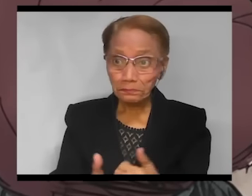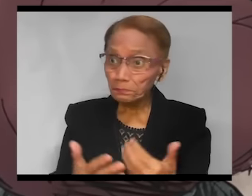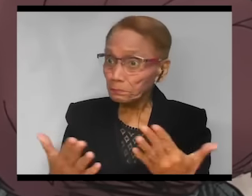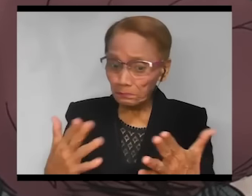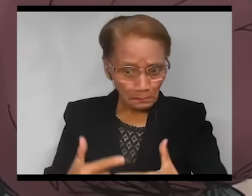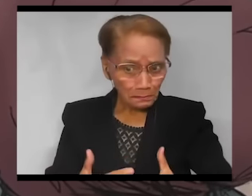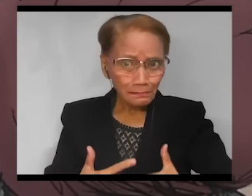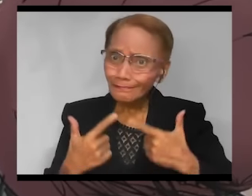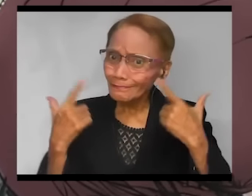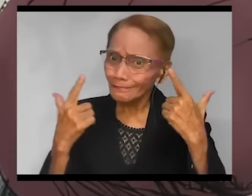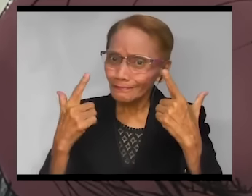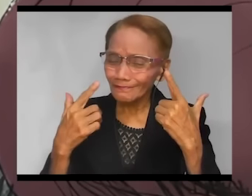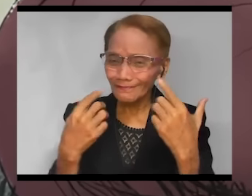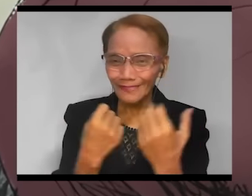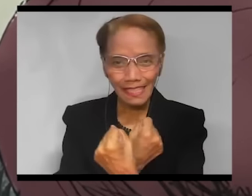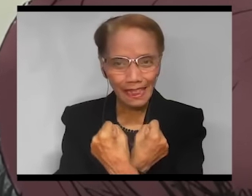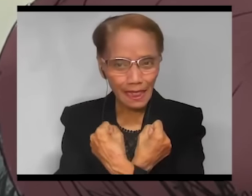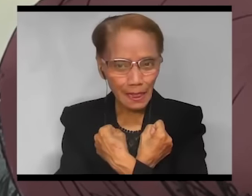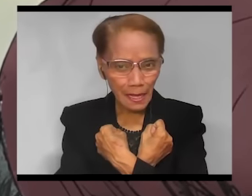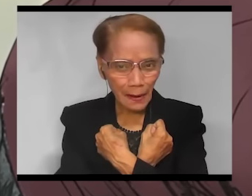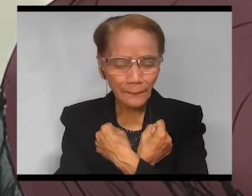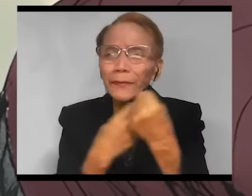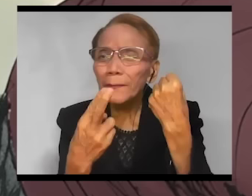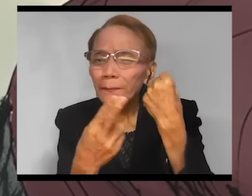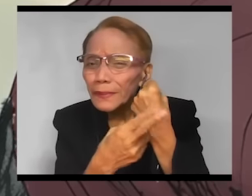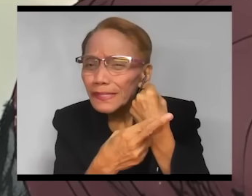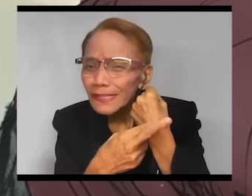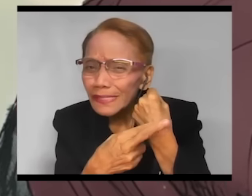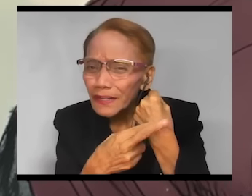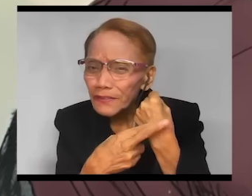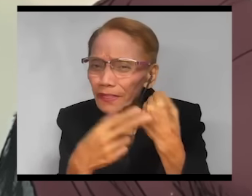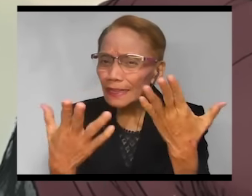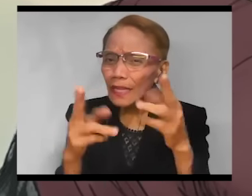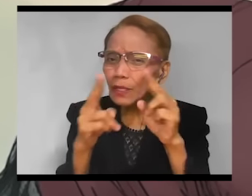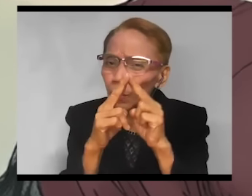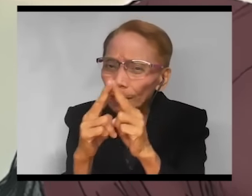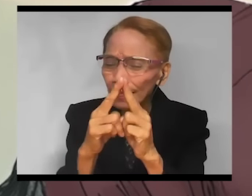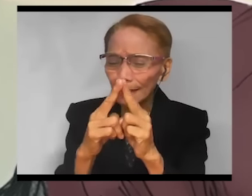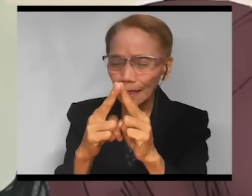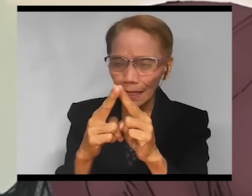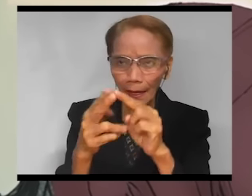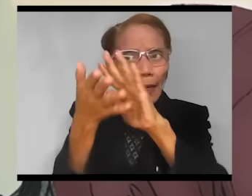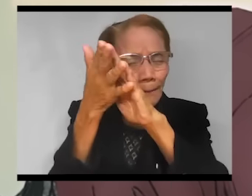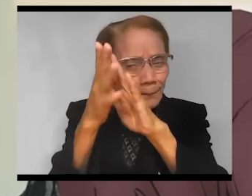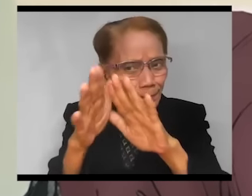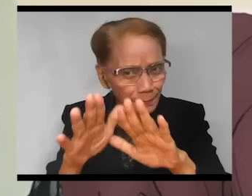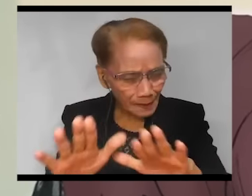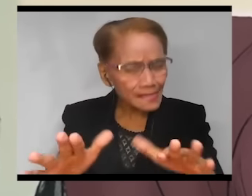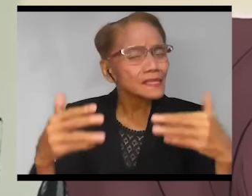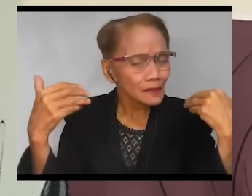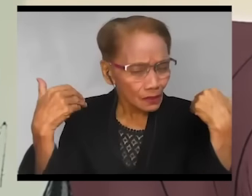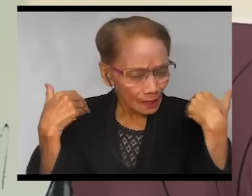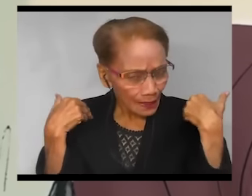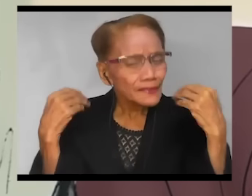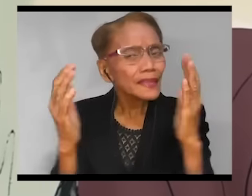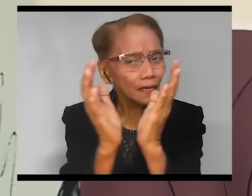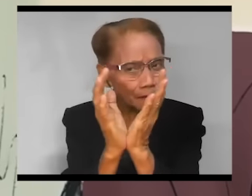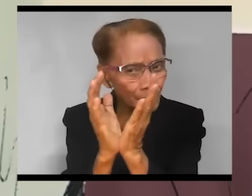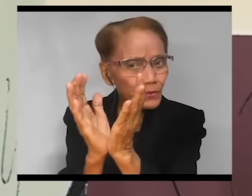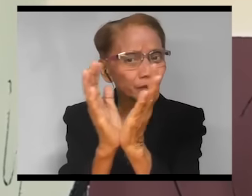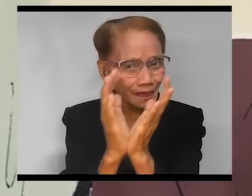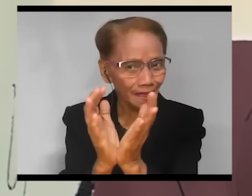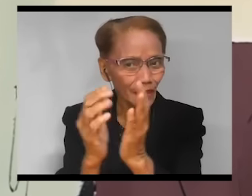by living in love, by preserving the unity and peace that should mark